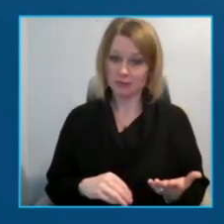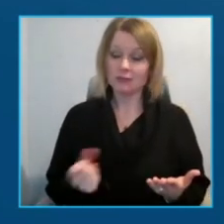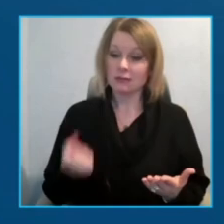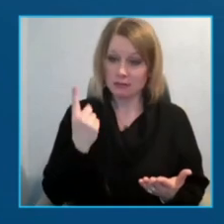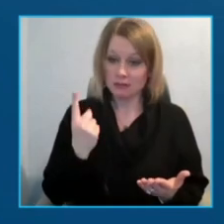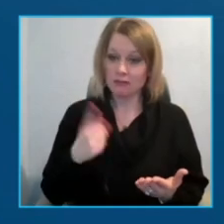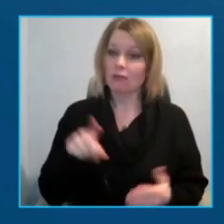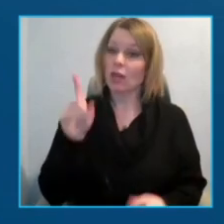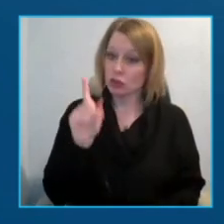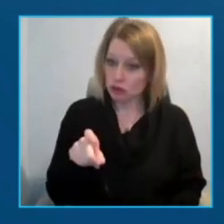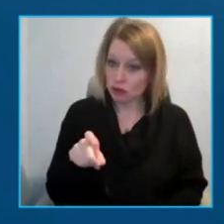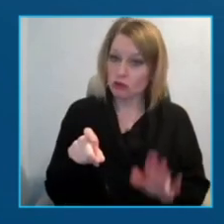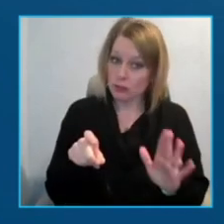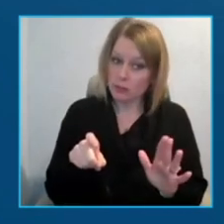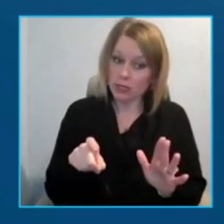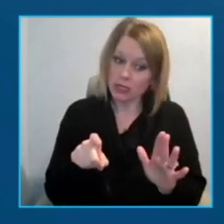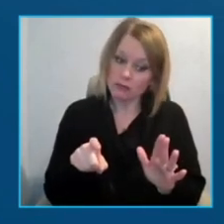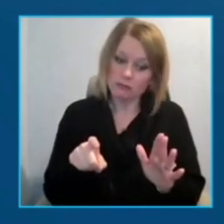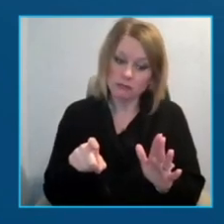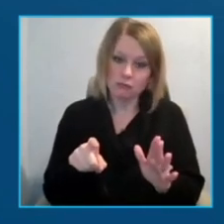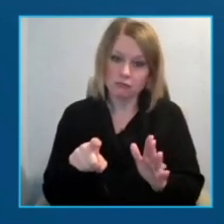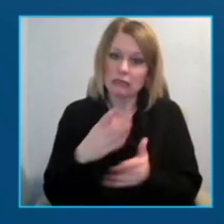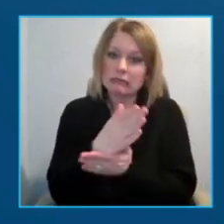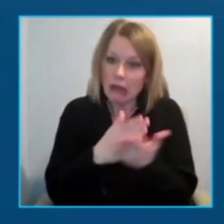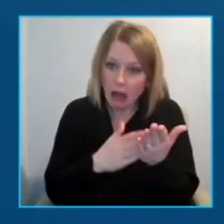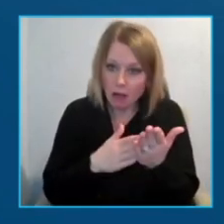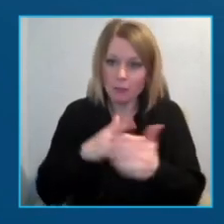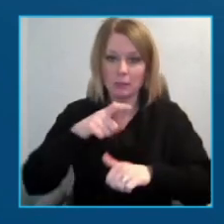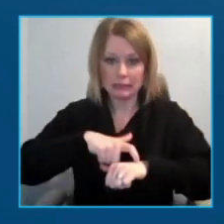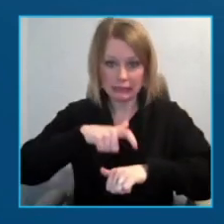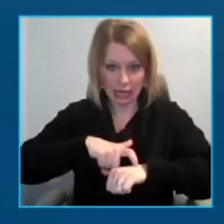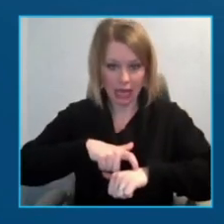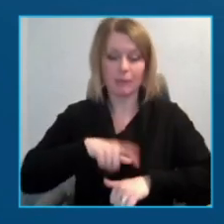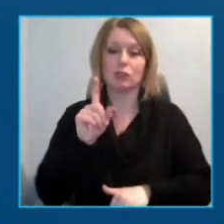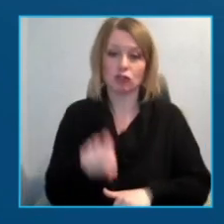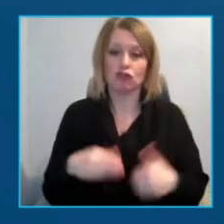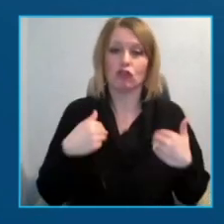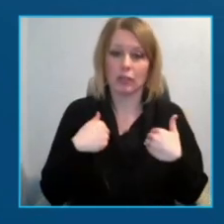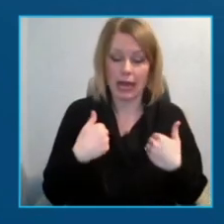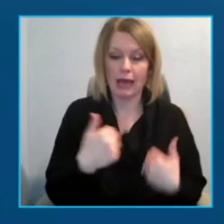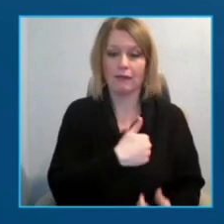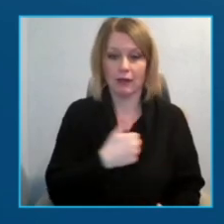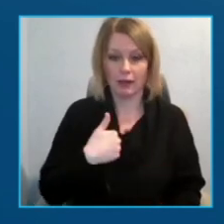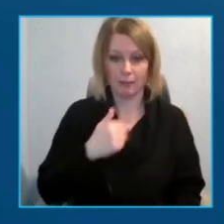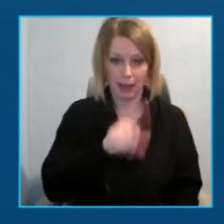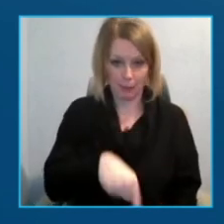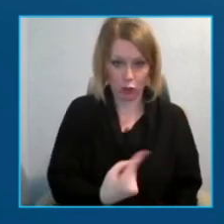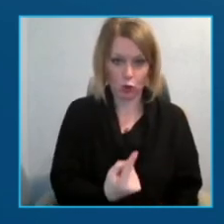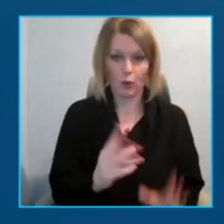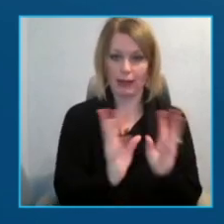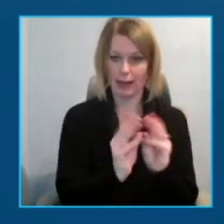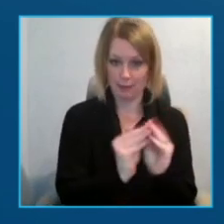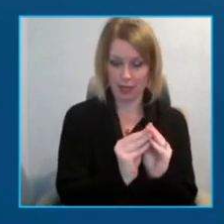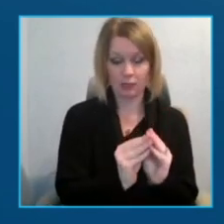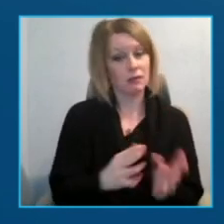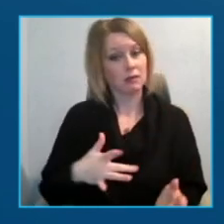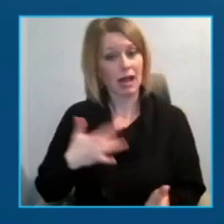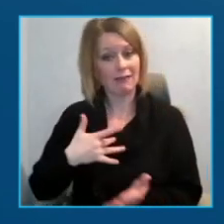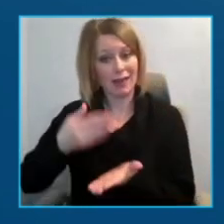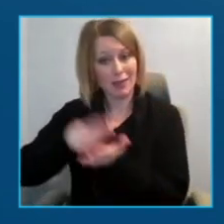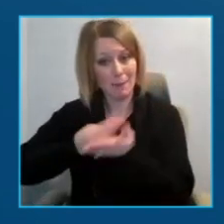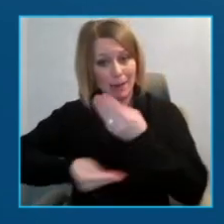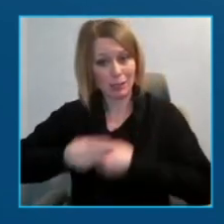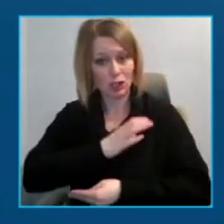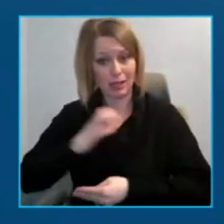a party committee needs to have an executive members only meeting. And I think our budget committee on the DNC has that.